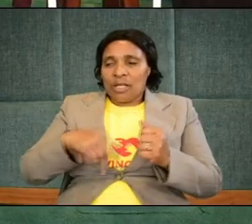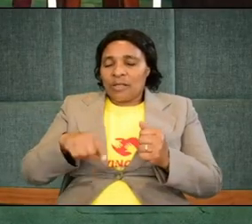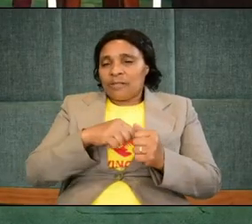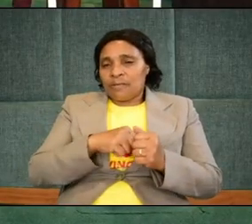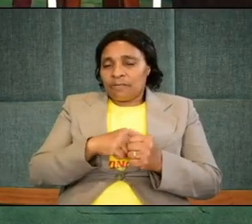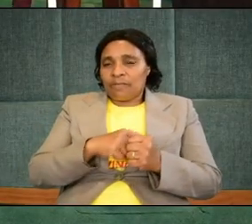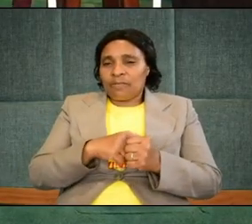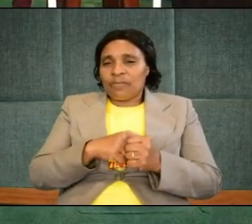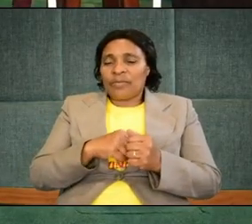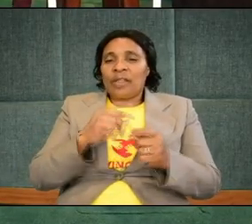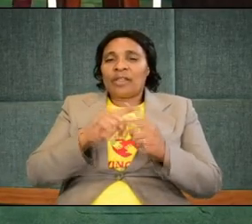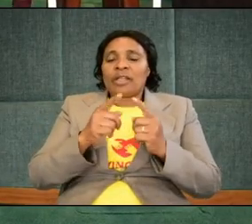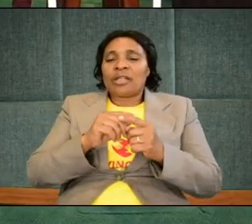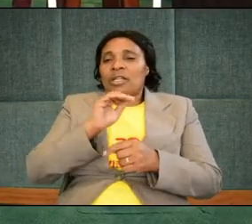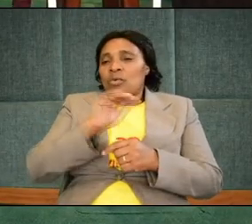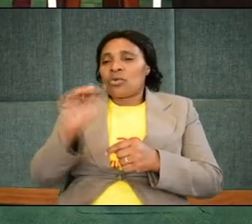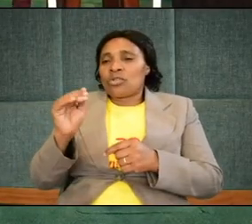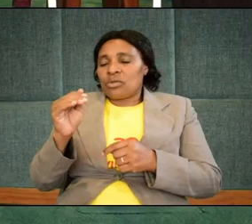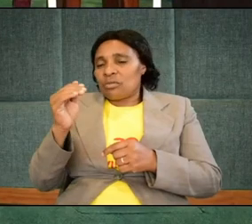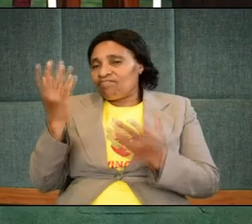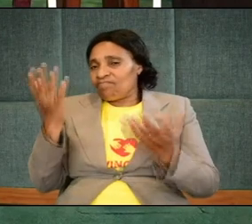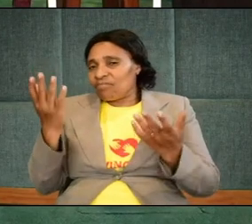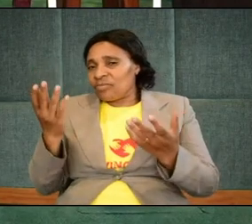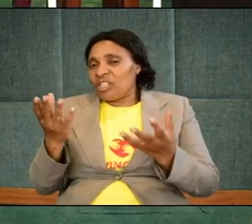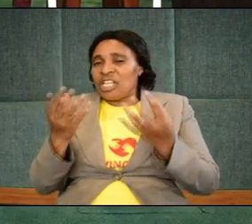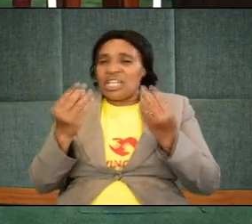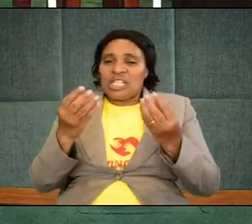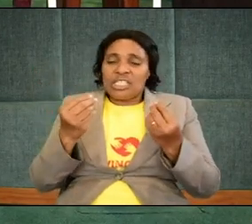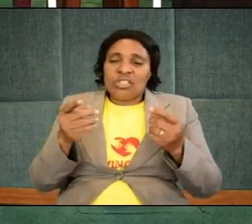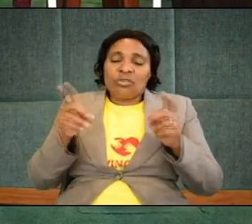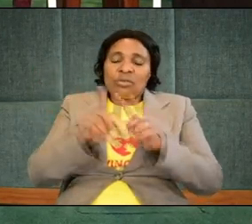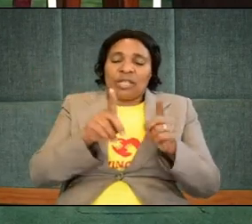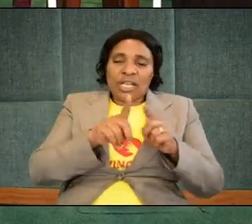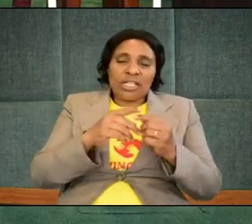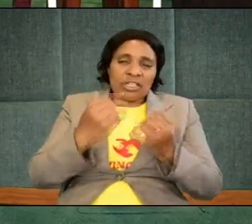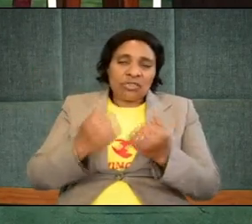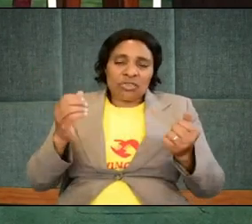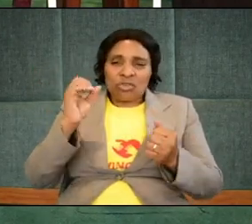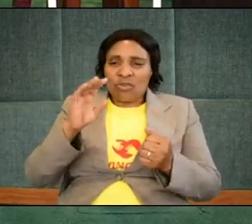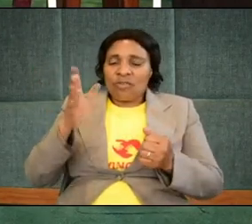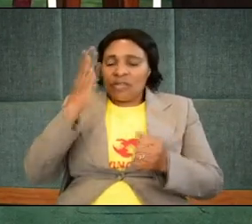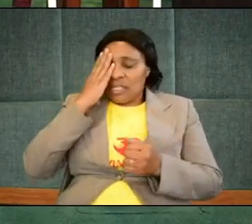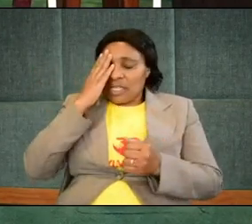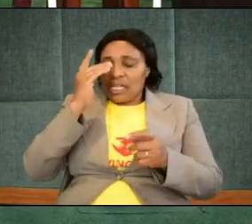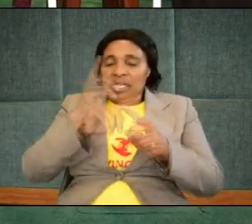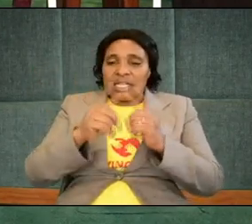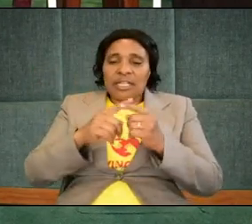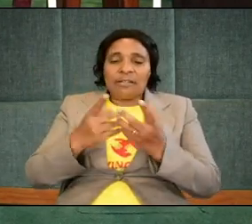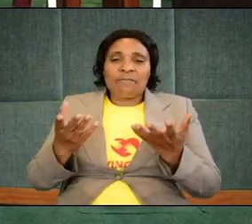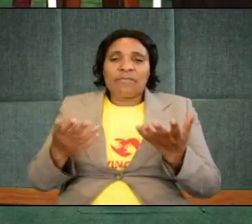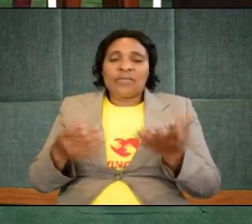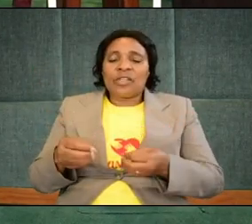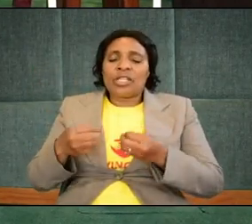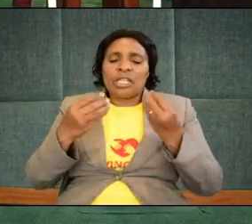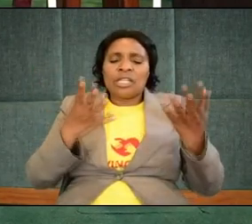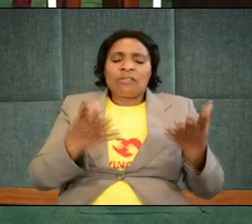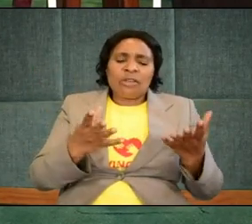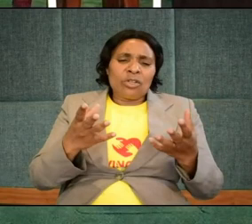And maybe the question we'll ask is, it's easy to be like the children of Israel and cave into a grumbling